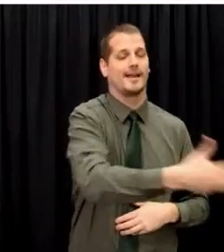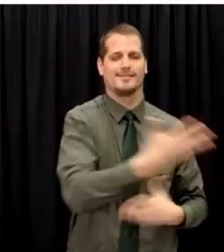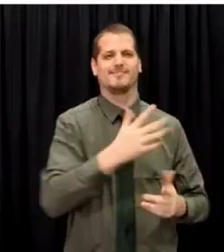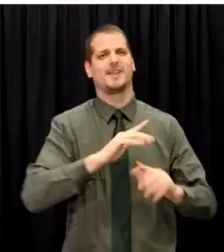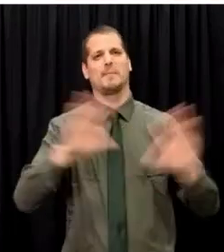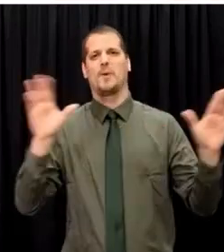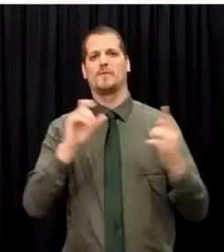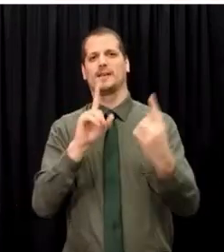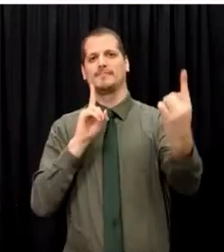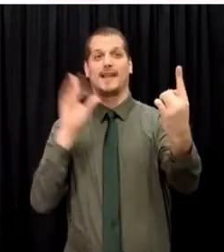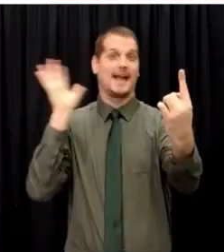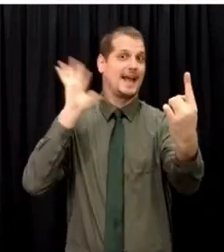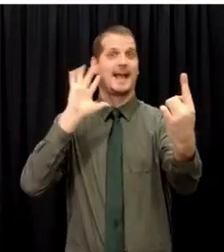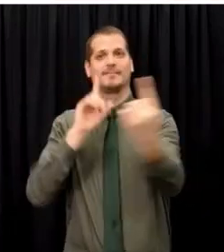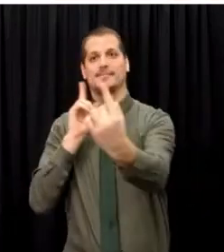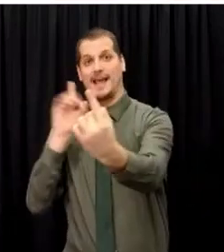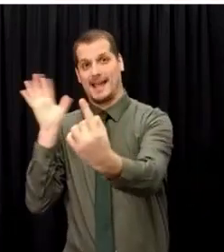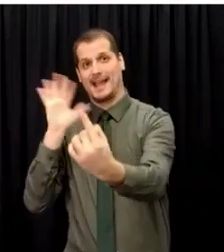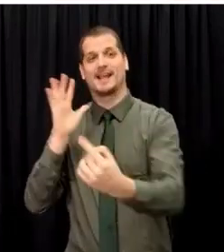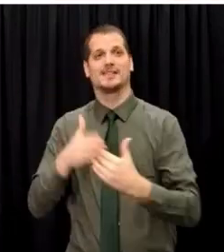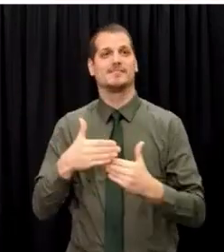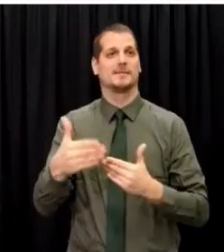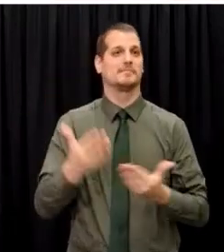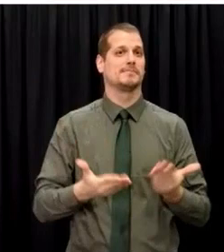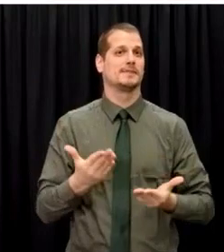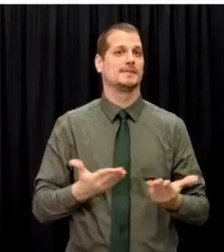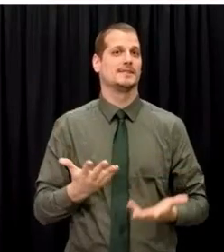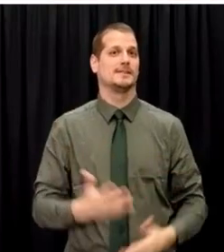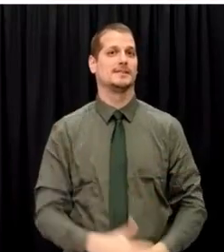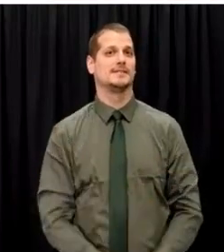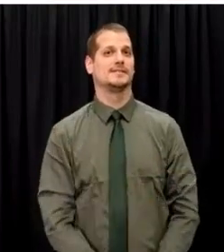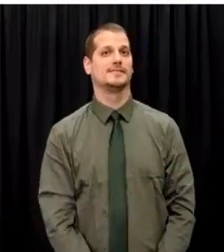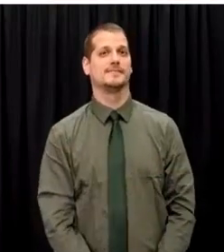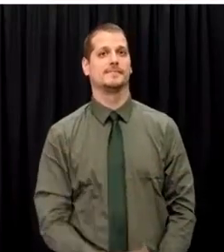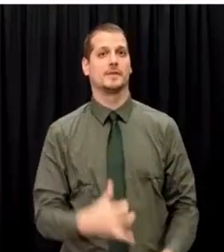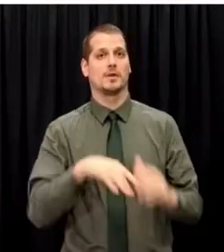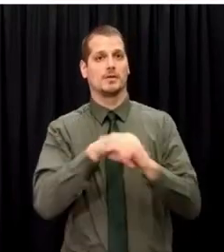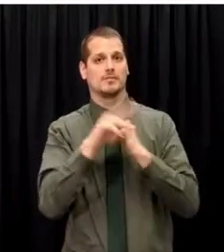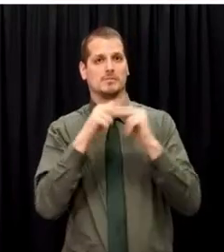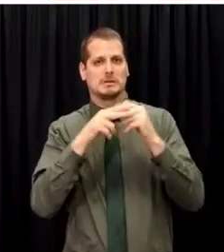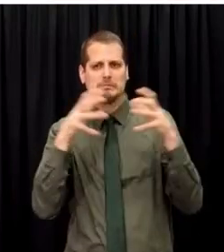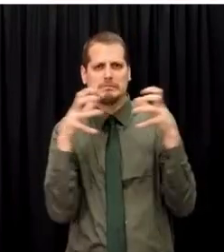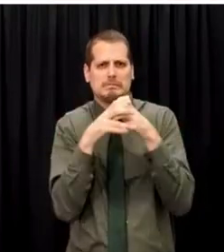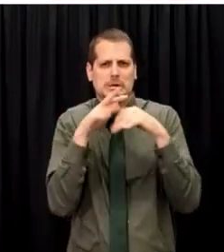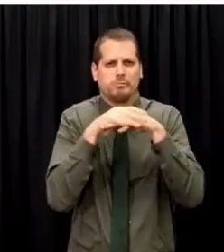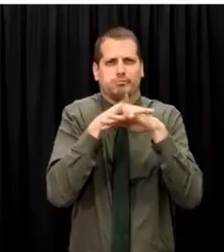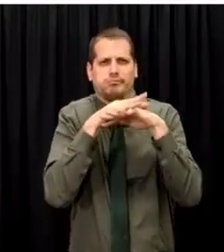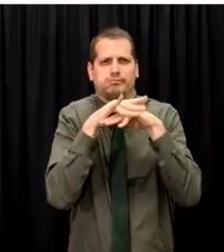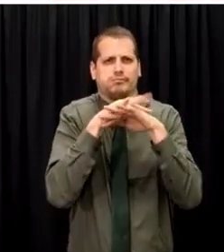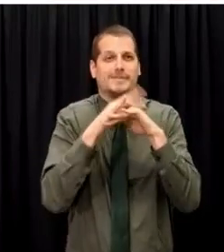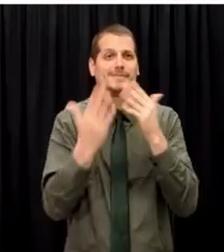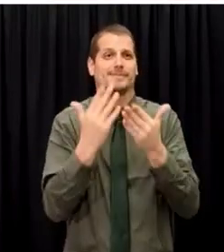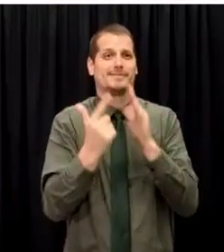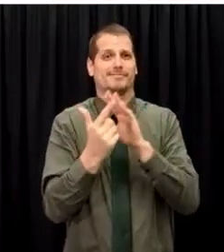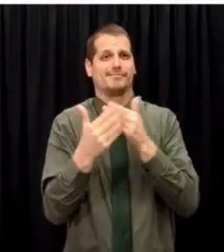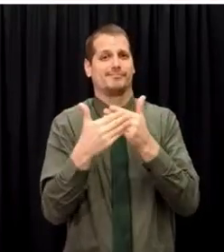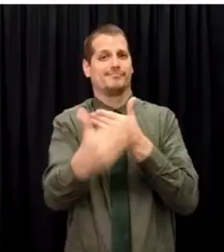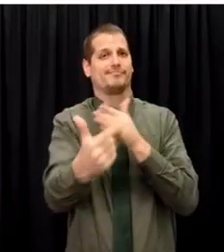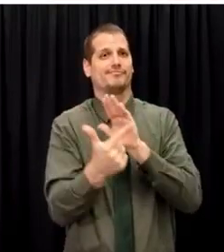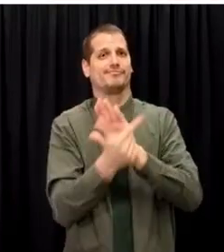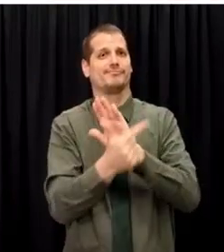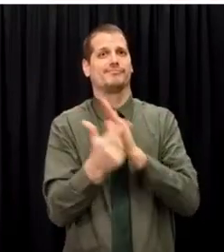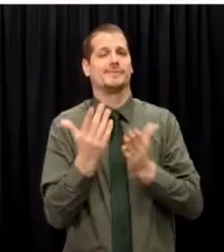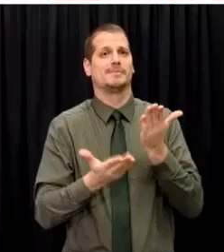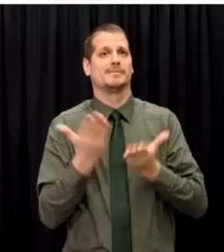The idea of congregating in closed areas where you have a lot of people inside a closed area, that may not happen for some